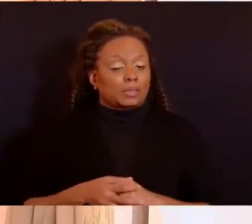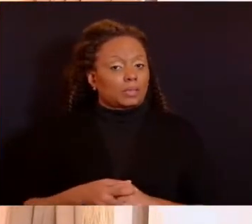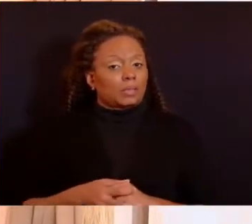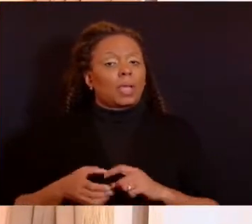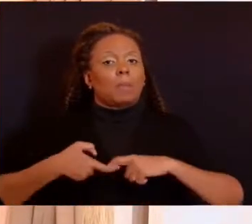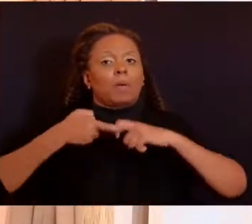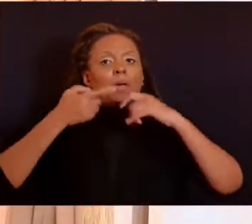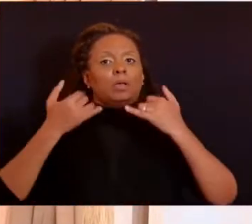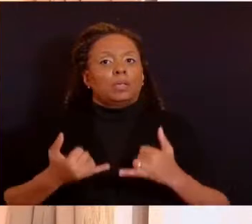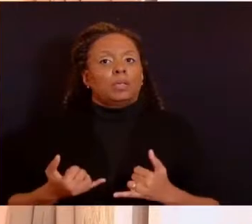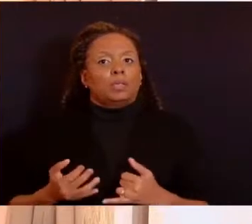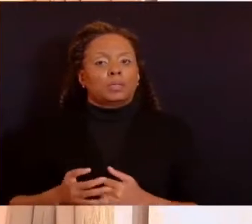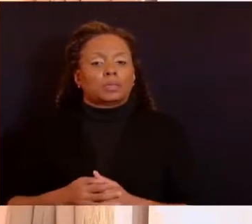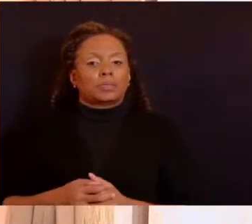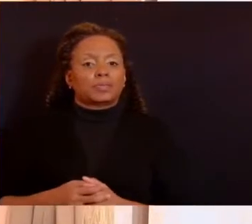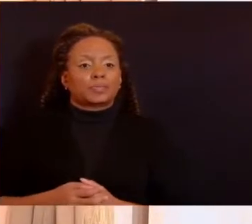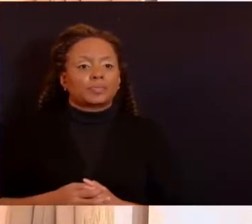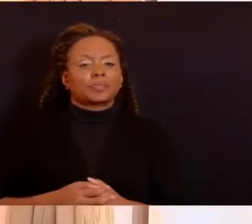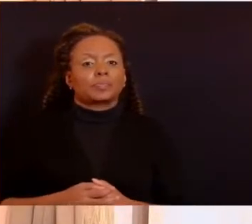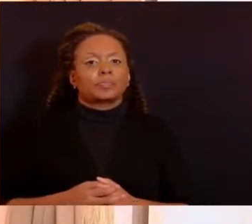earlier,